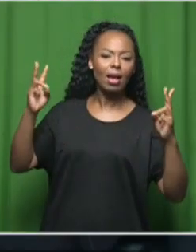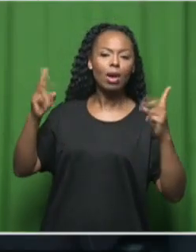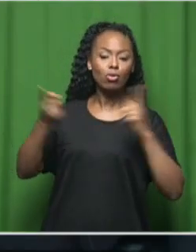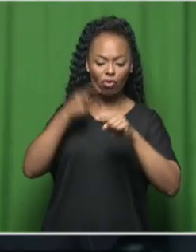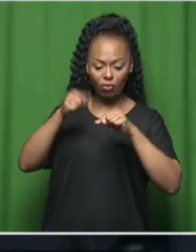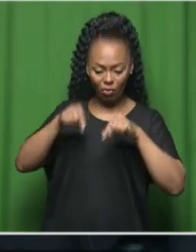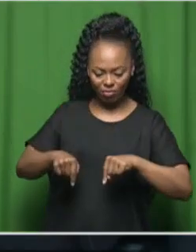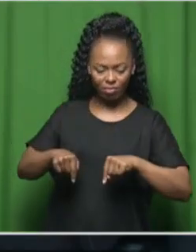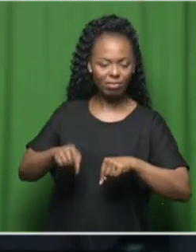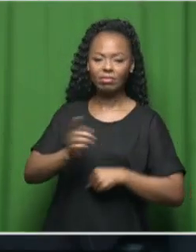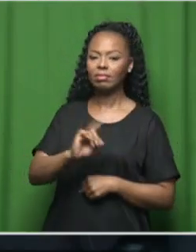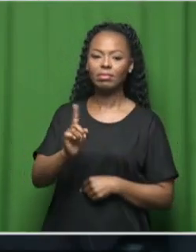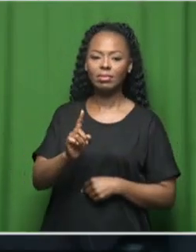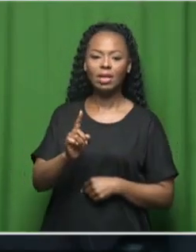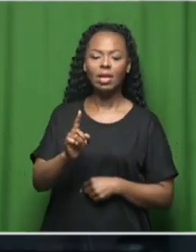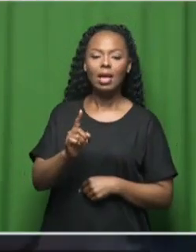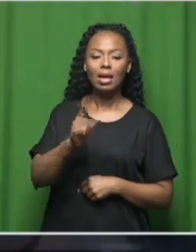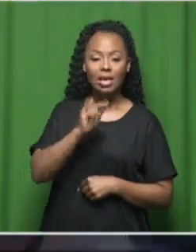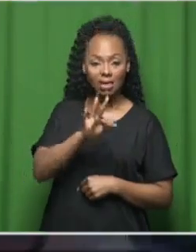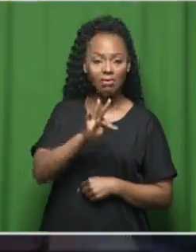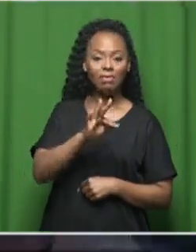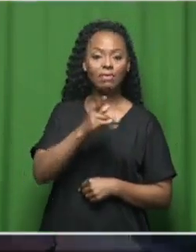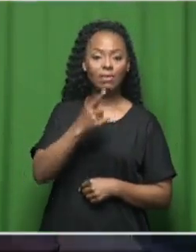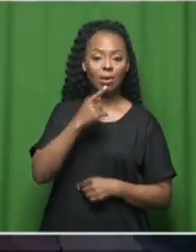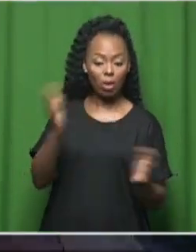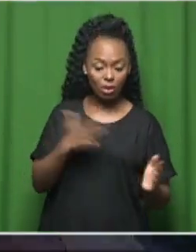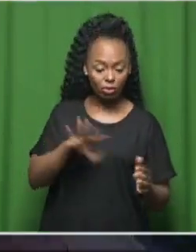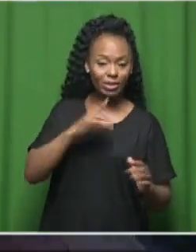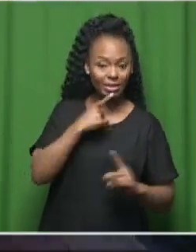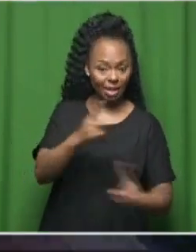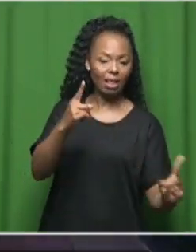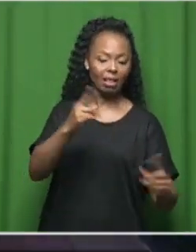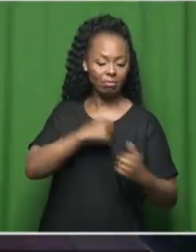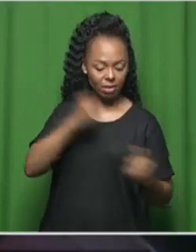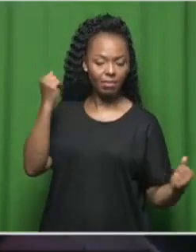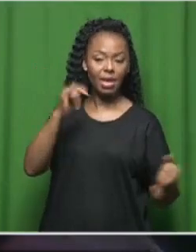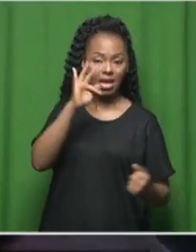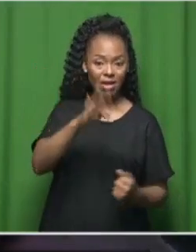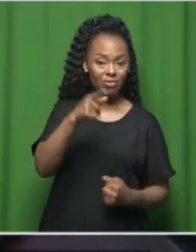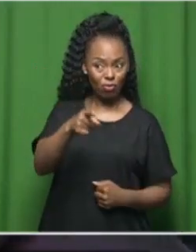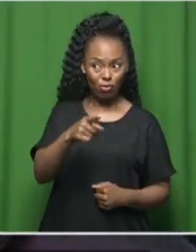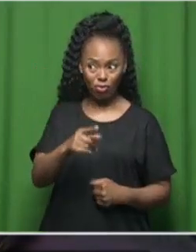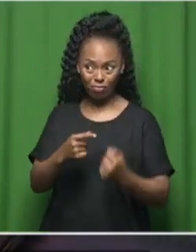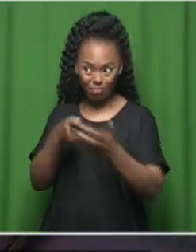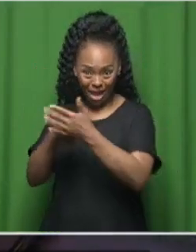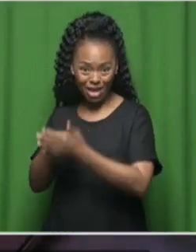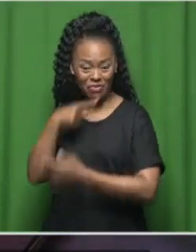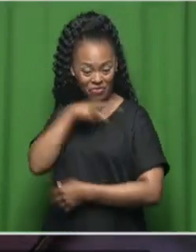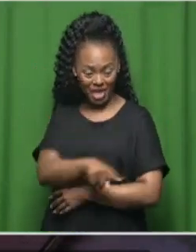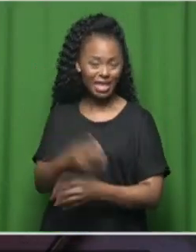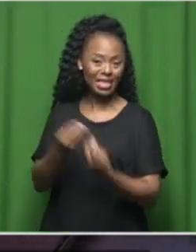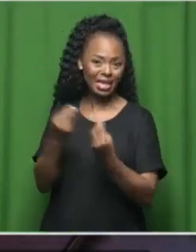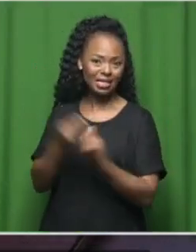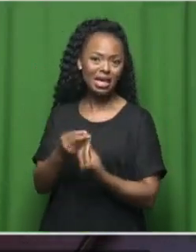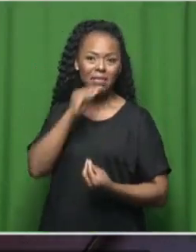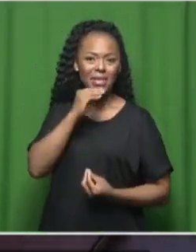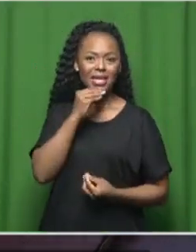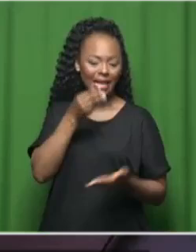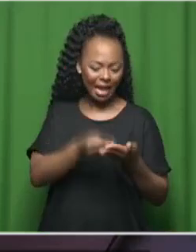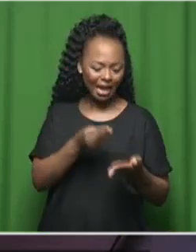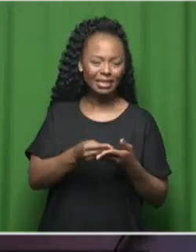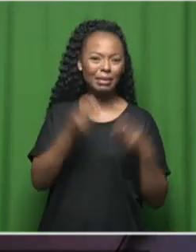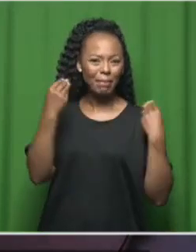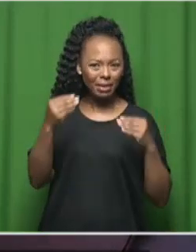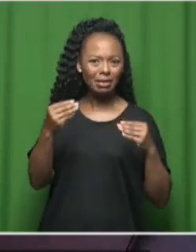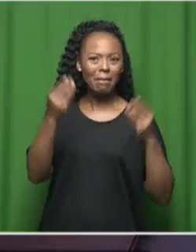consumers that if you do support these fake brands, you're taking the currency and the revenue outside of the country.